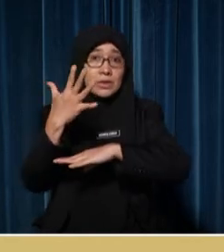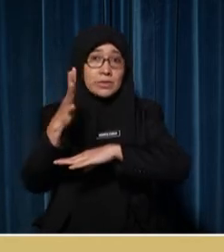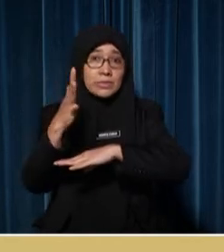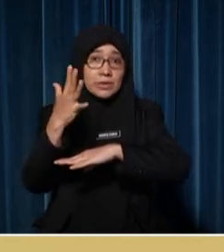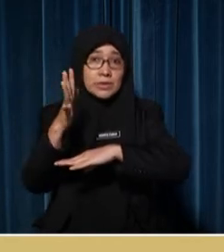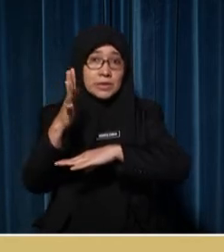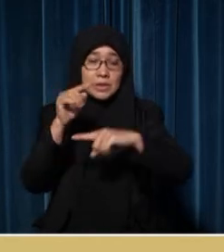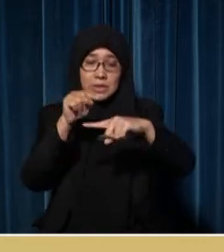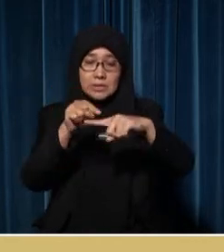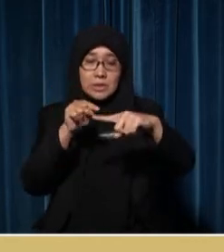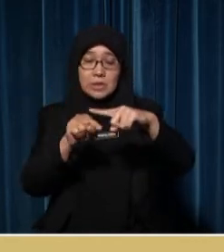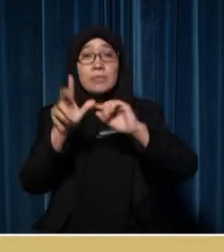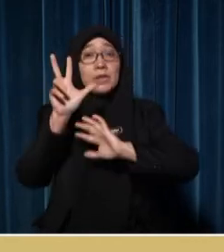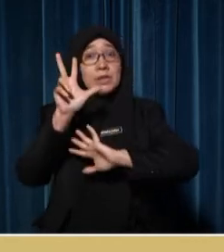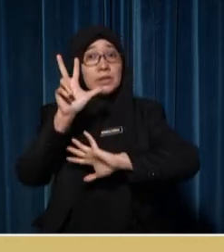divided by 3.